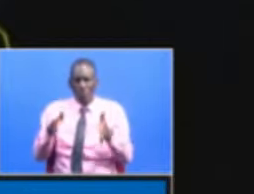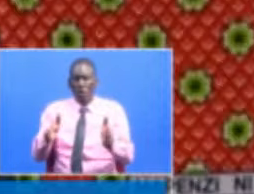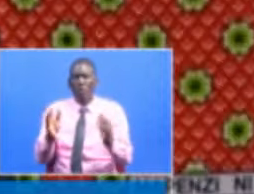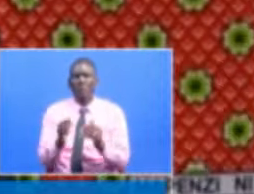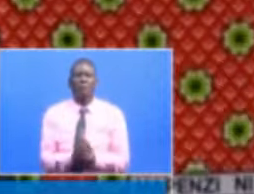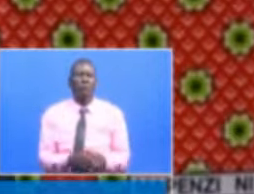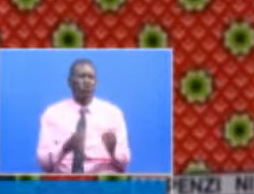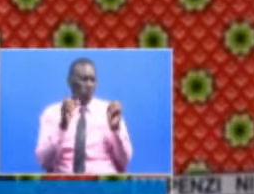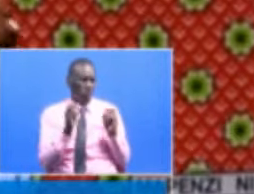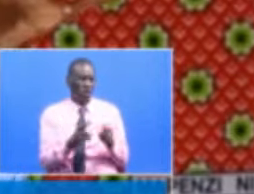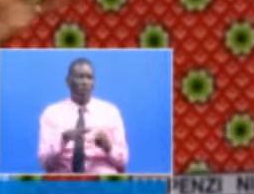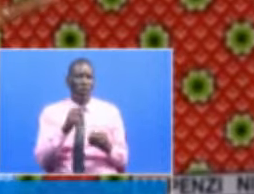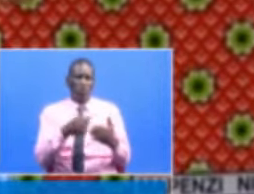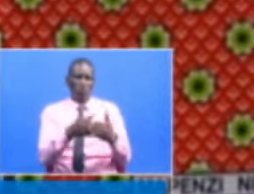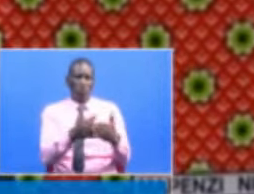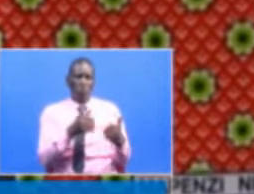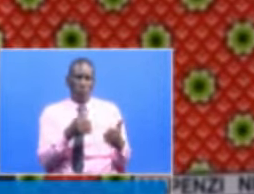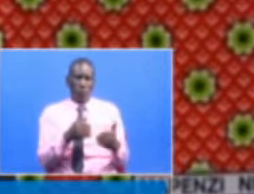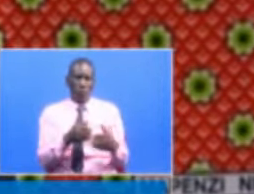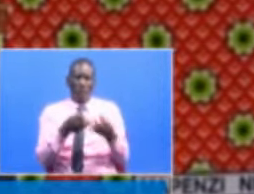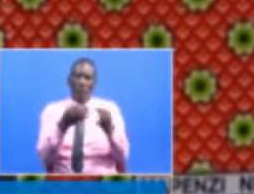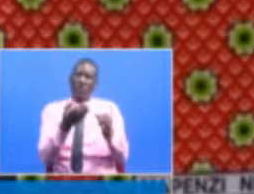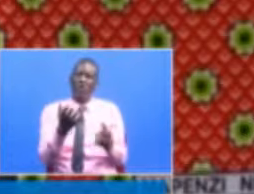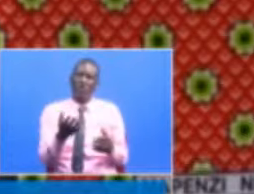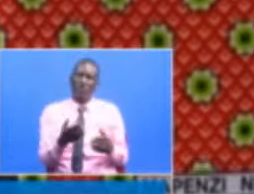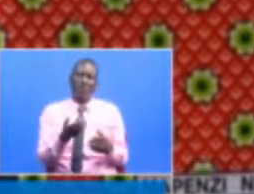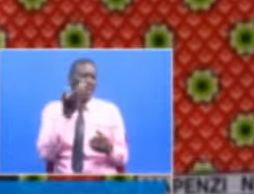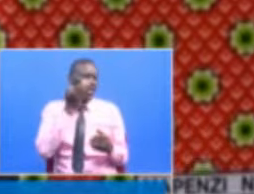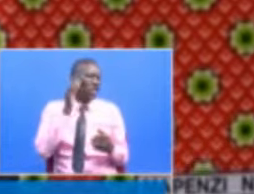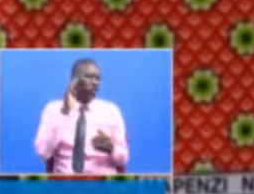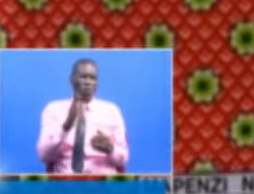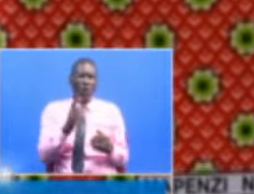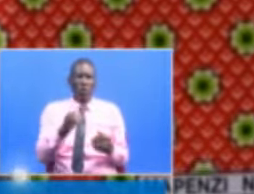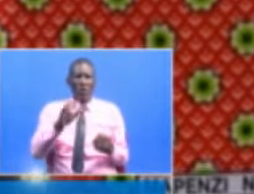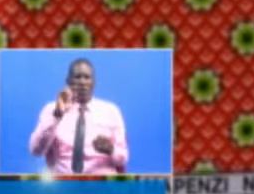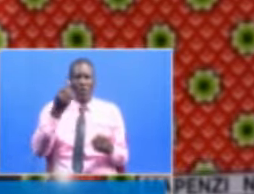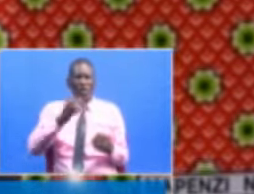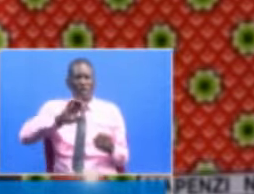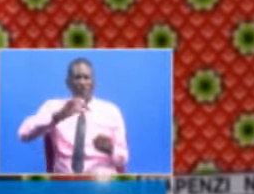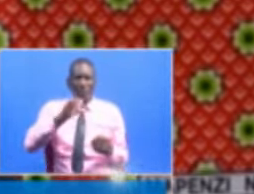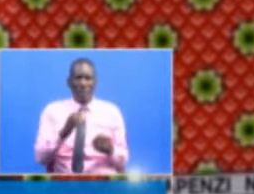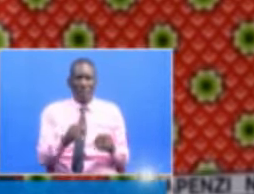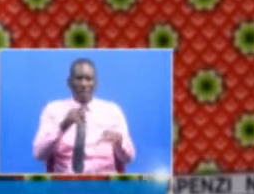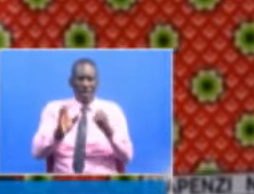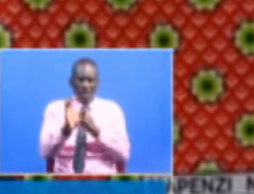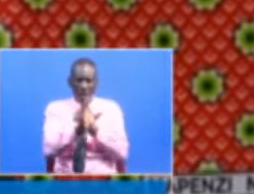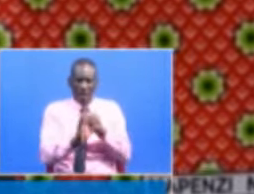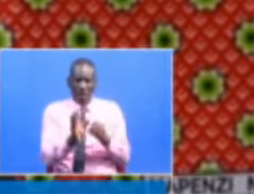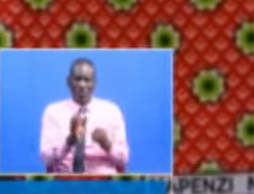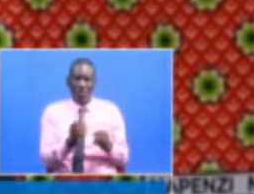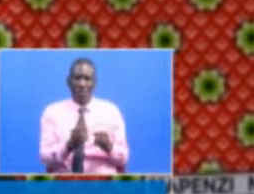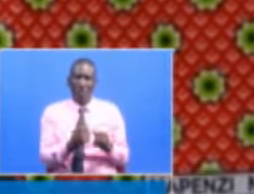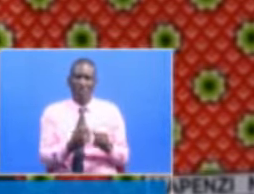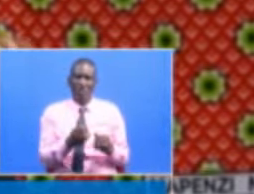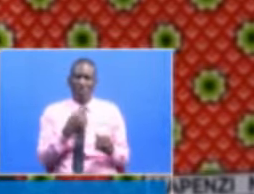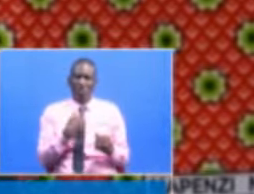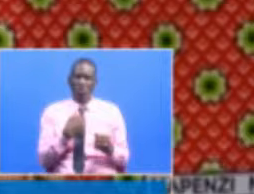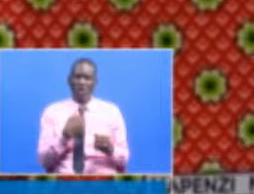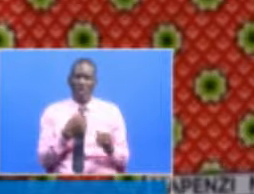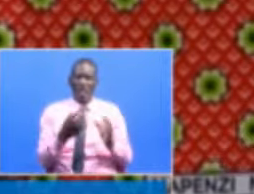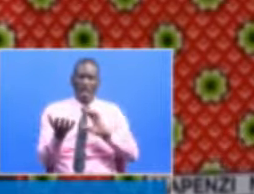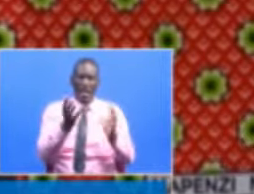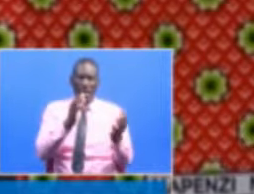so before I release you, Isiolo is among the first counties in the country to have had a climate